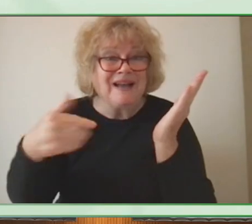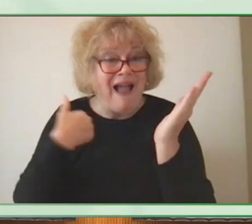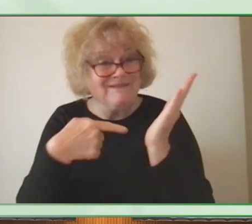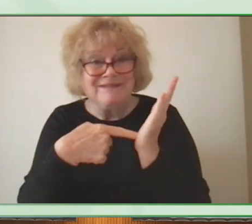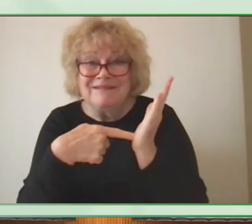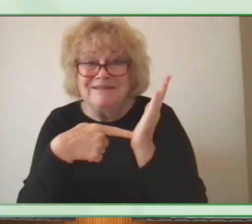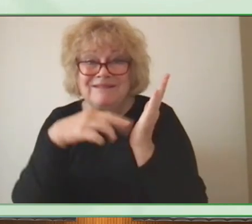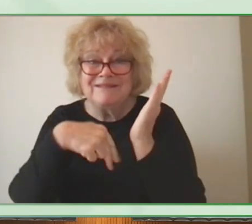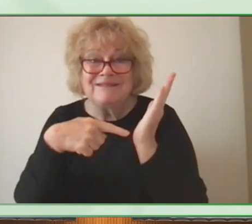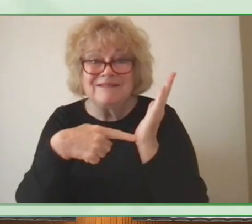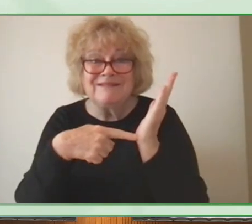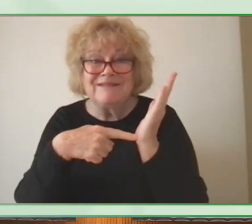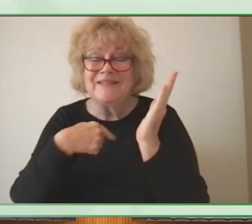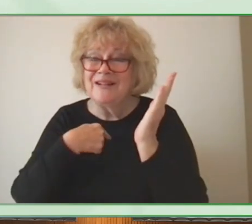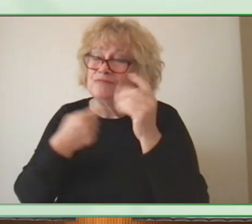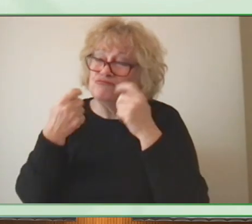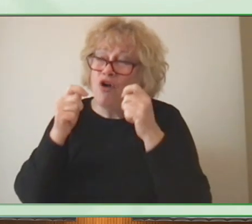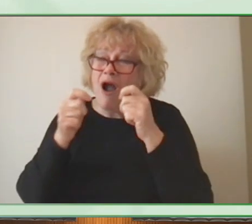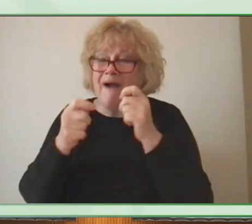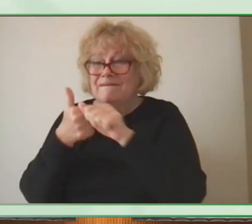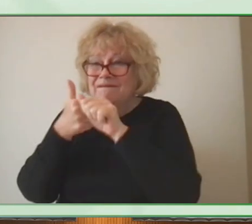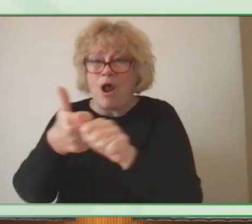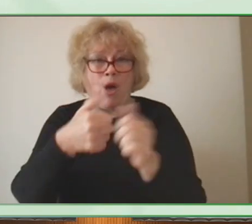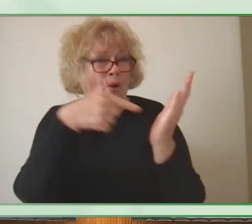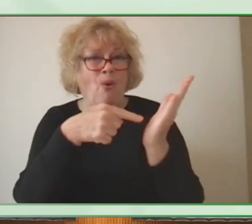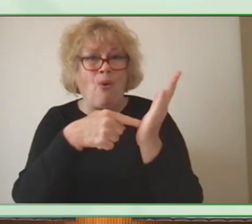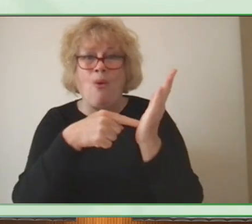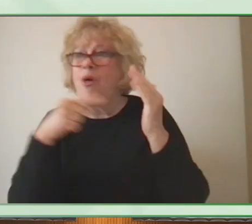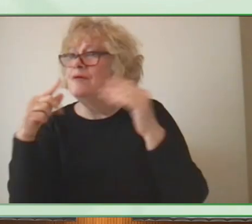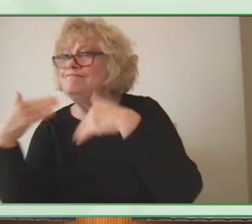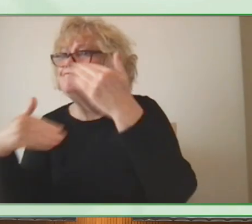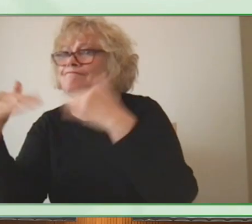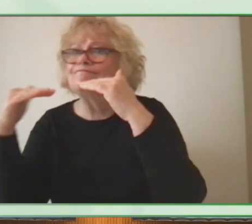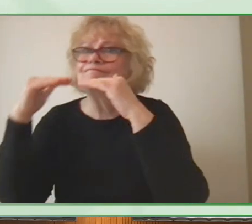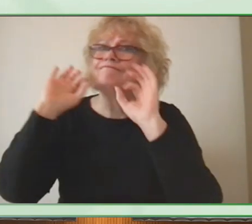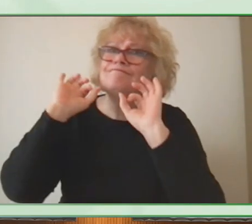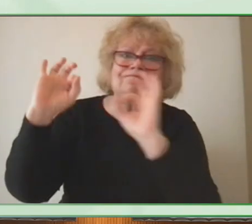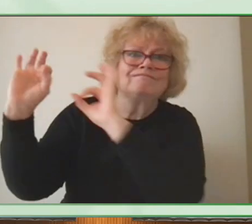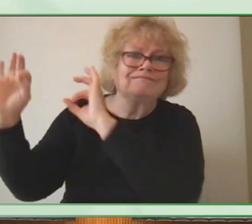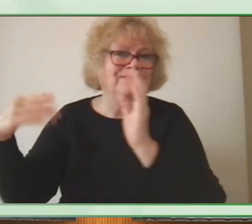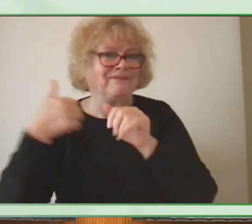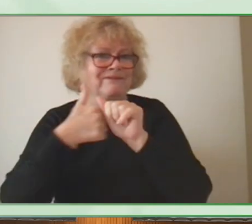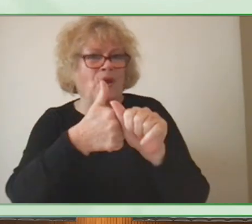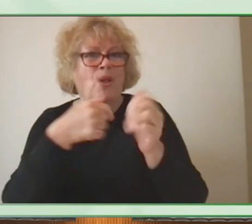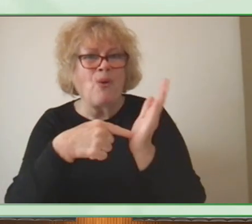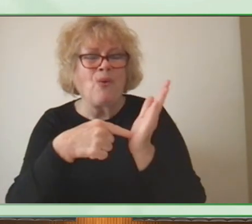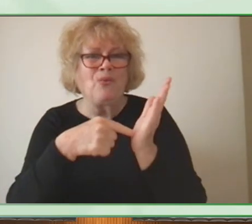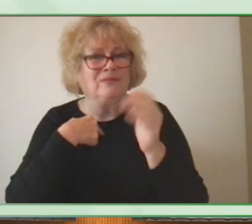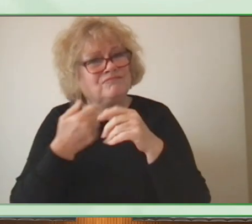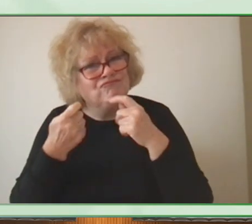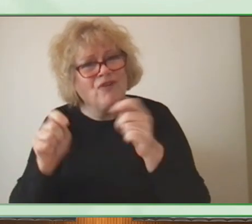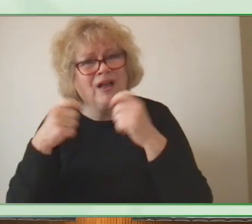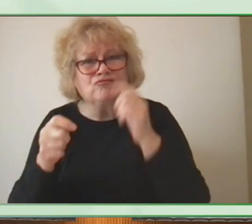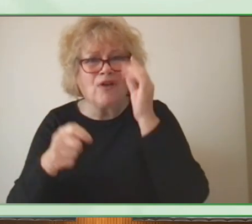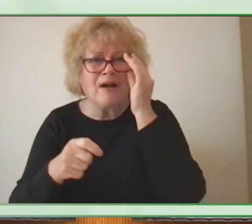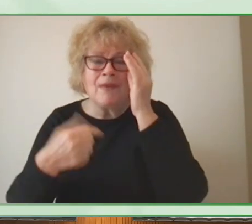disabilities, and also newly developed requirement to adopt workplace for accessibility. And many